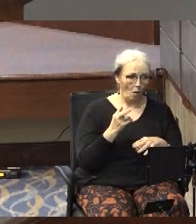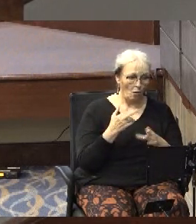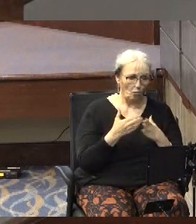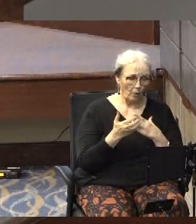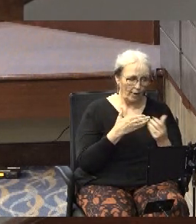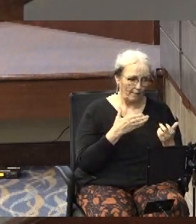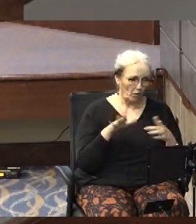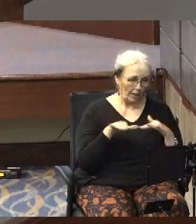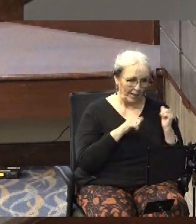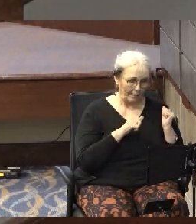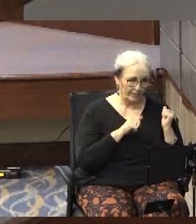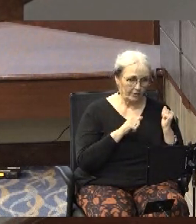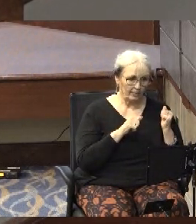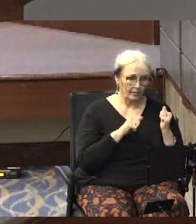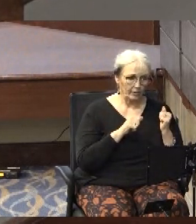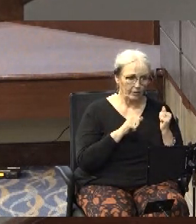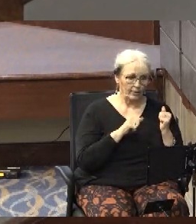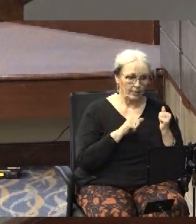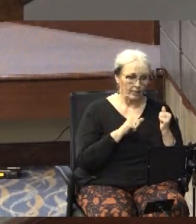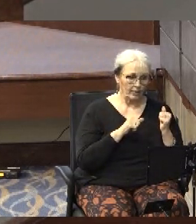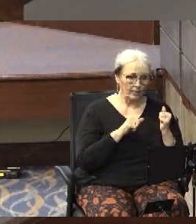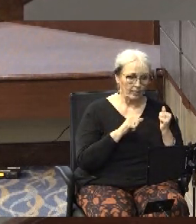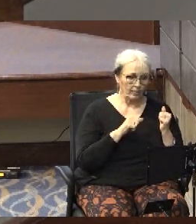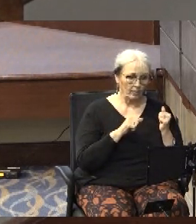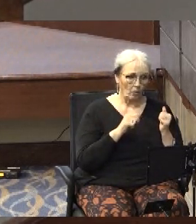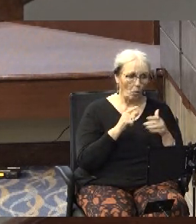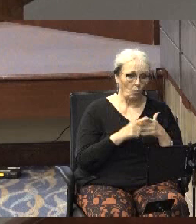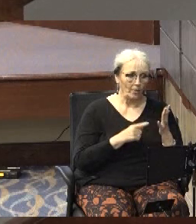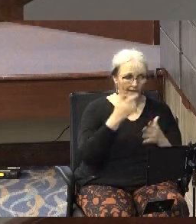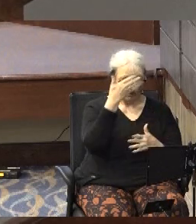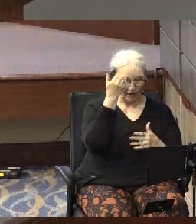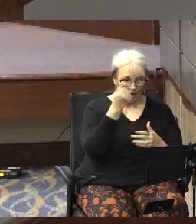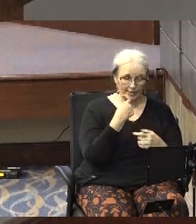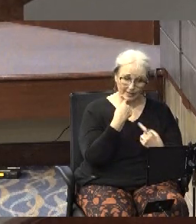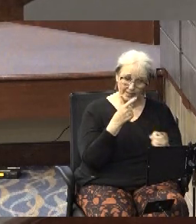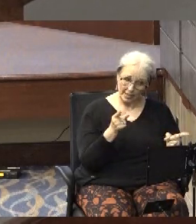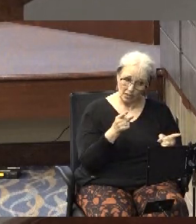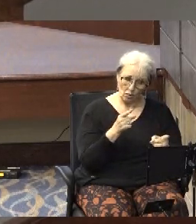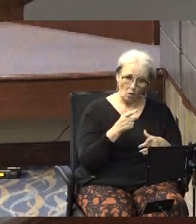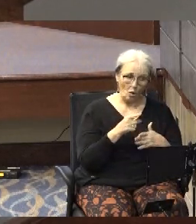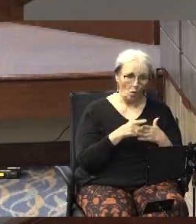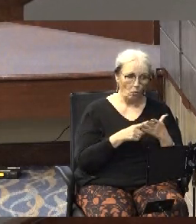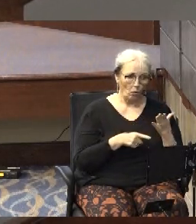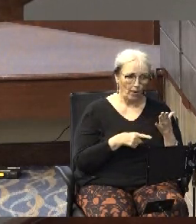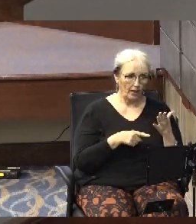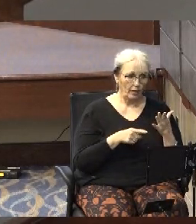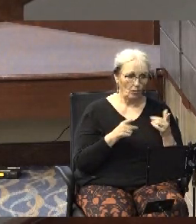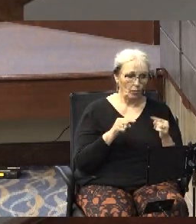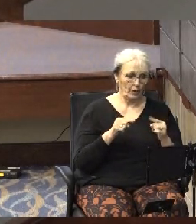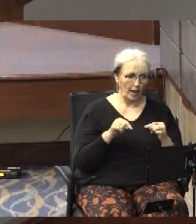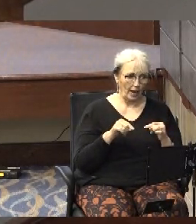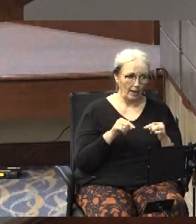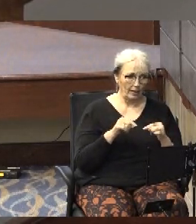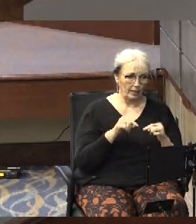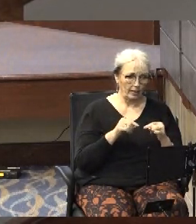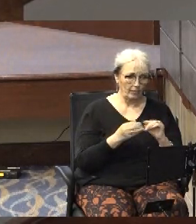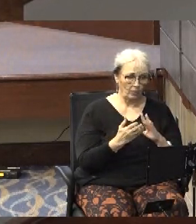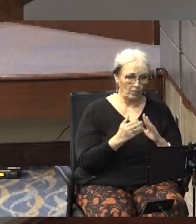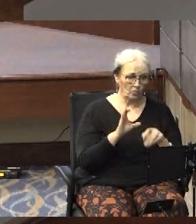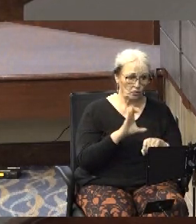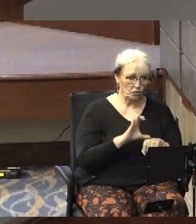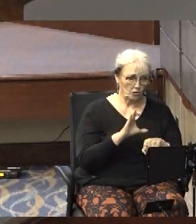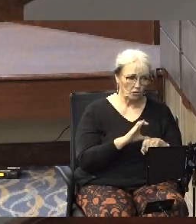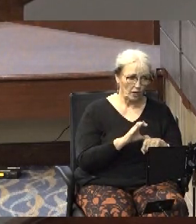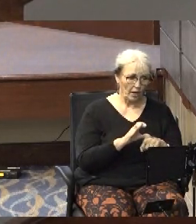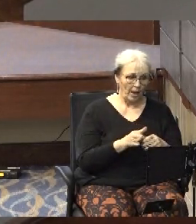leaves. Well, what they failed to tell y'all is that when I did meet with the church, I offered them a right of